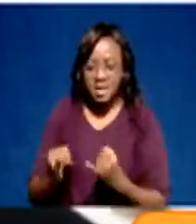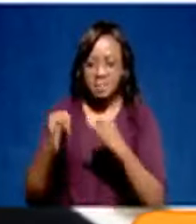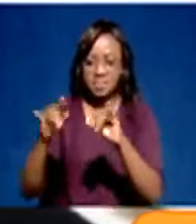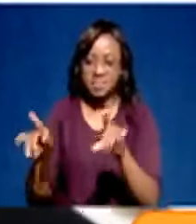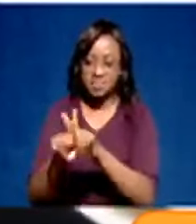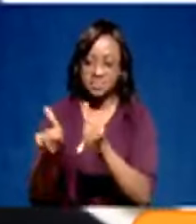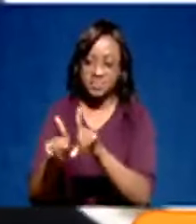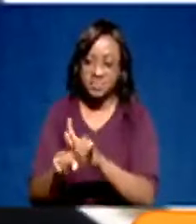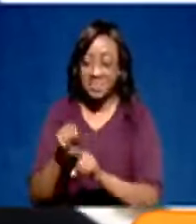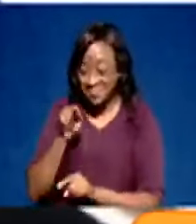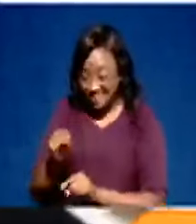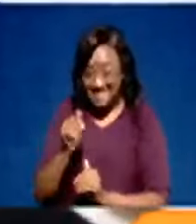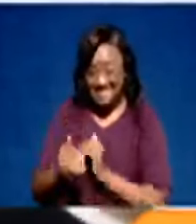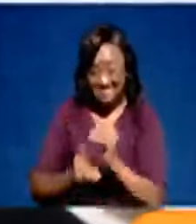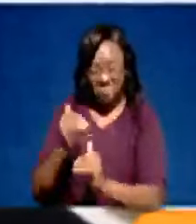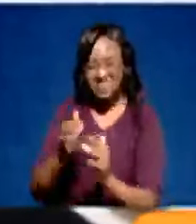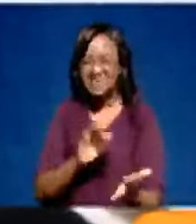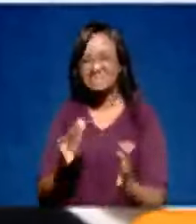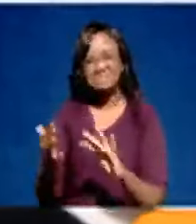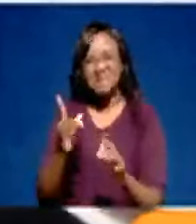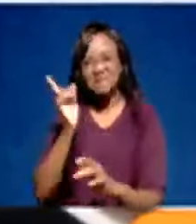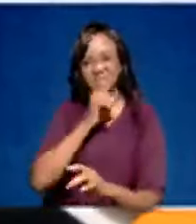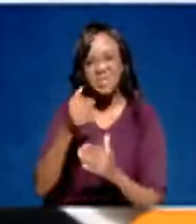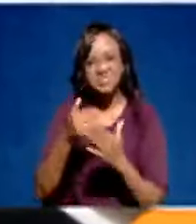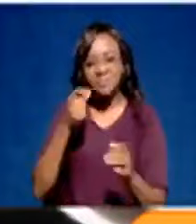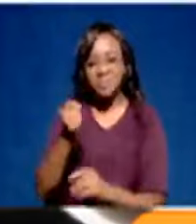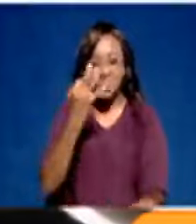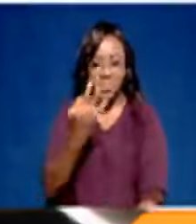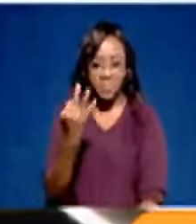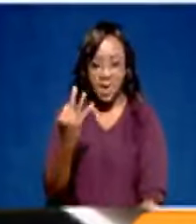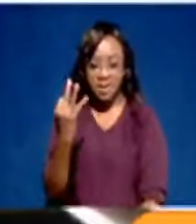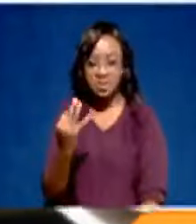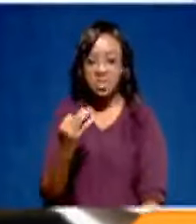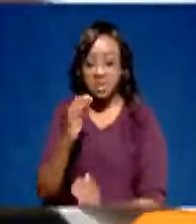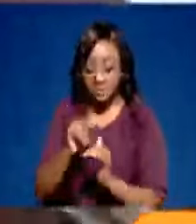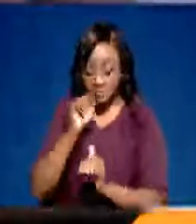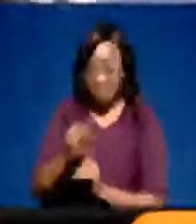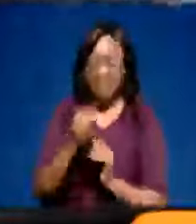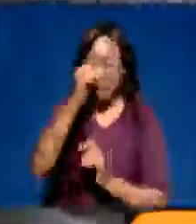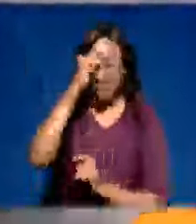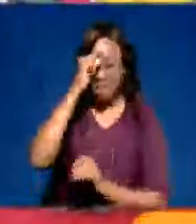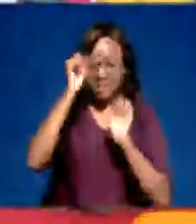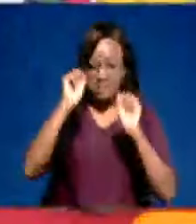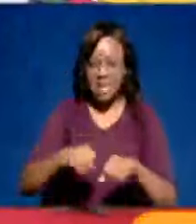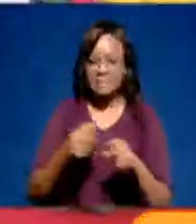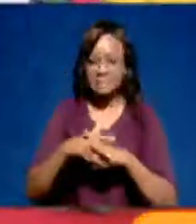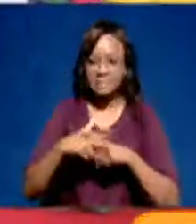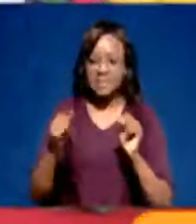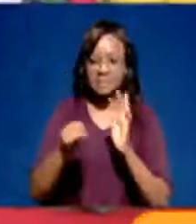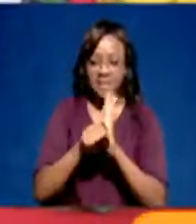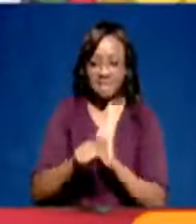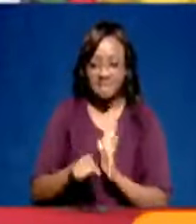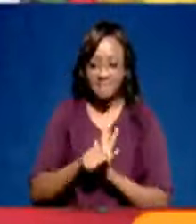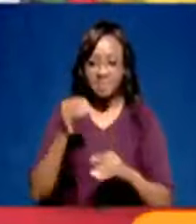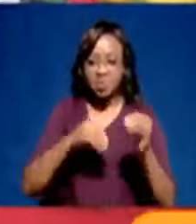same. This process is estimated to be concluded before March this year, and only then will the government begin deducting the contributions